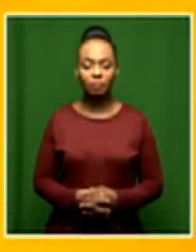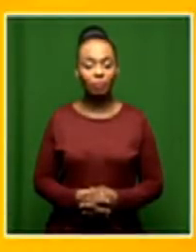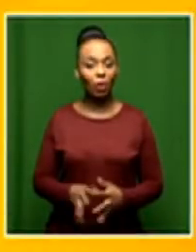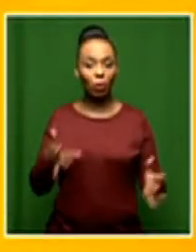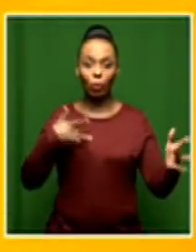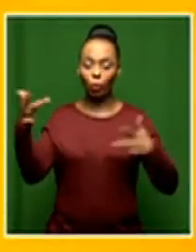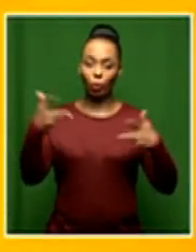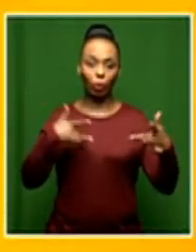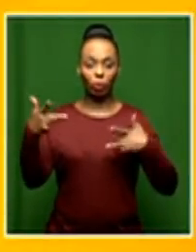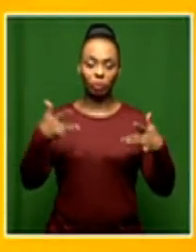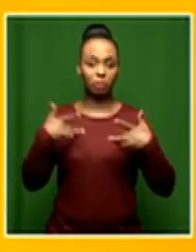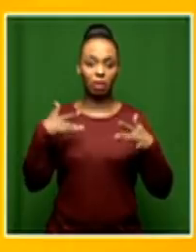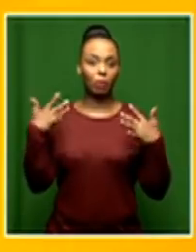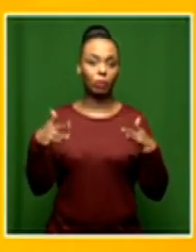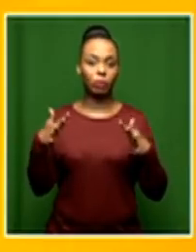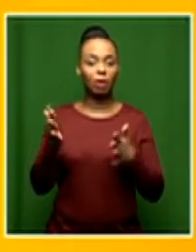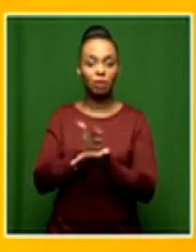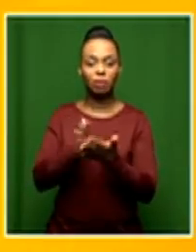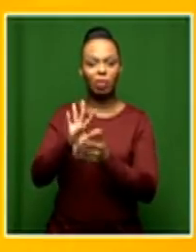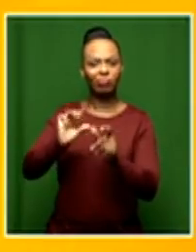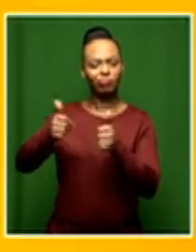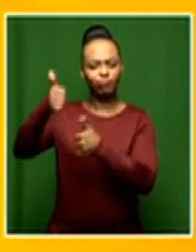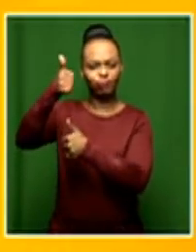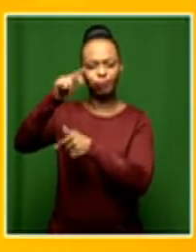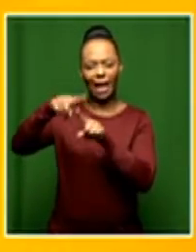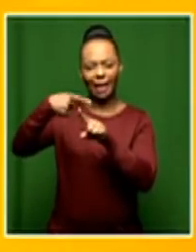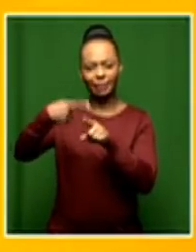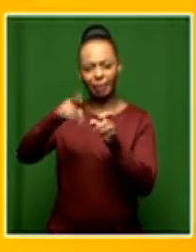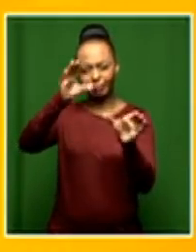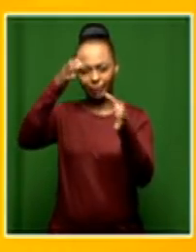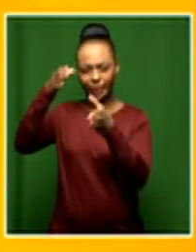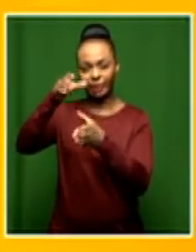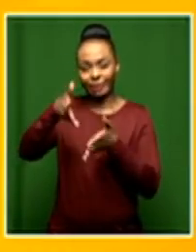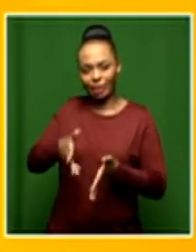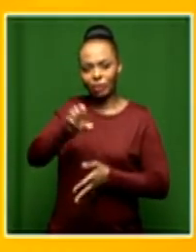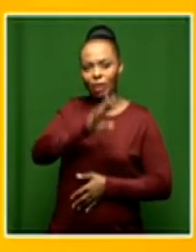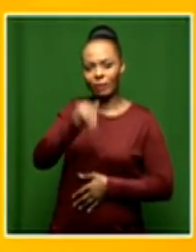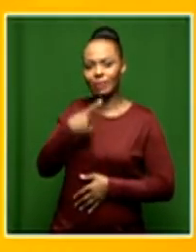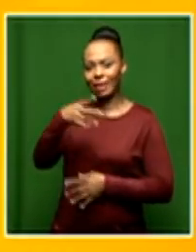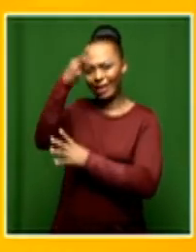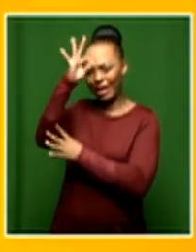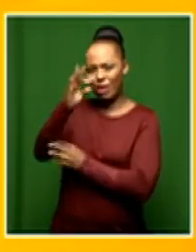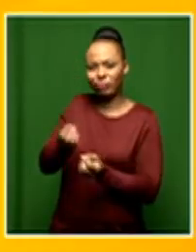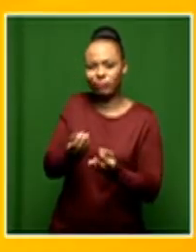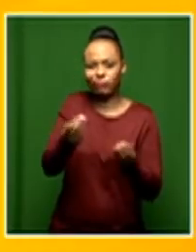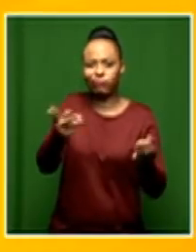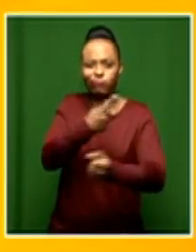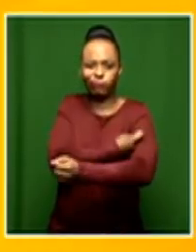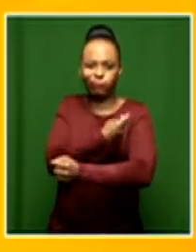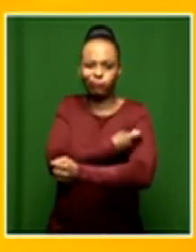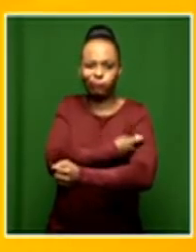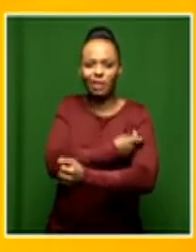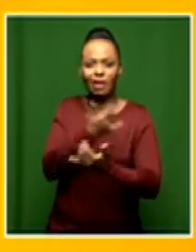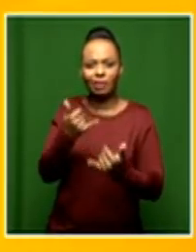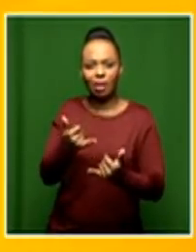There is much concern among some experts in South Africa that government's pace of vaccine rollout will not delay the third